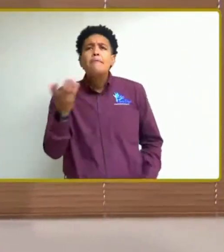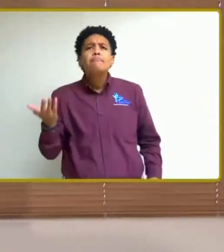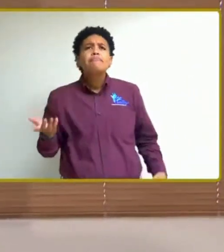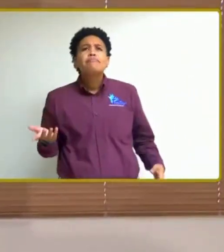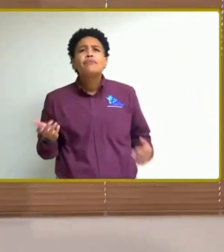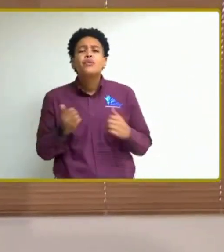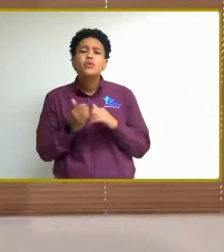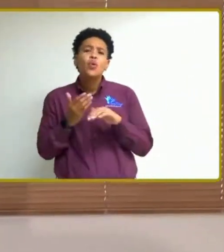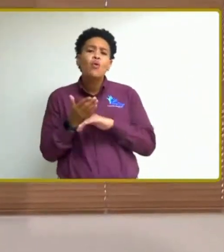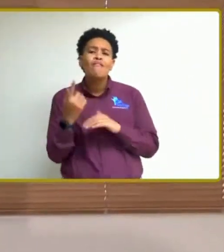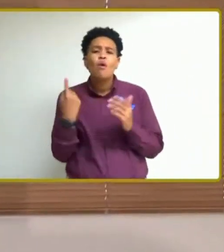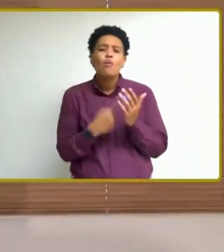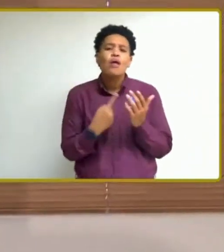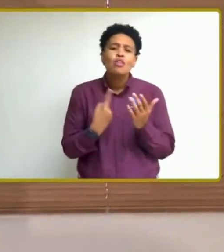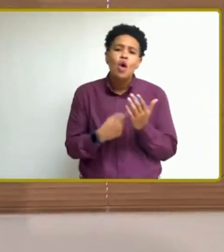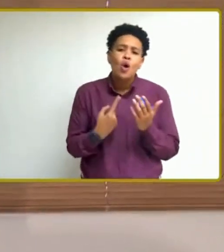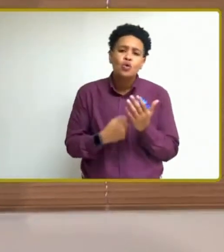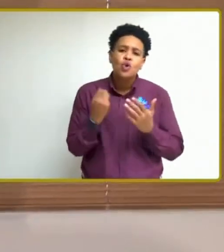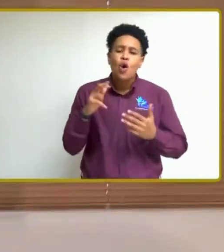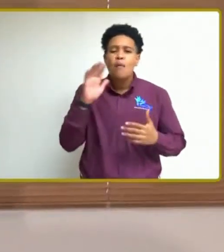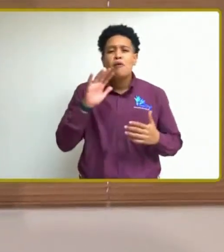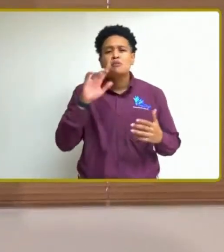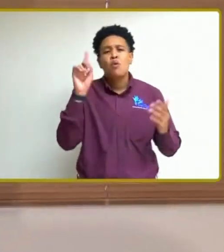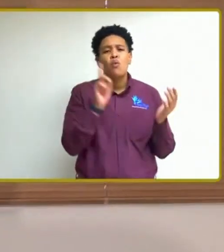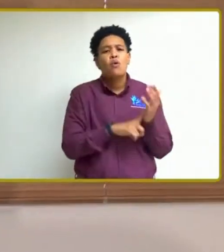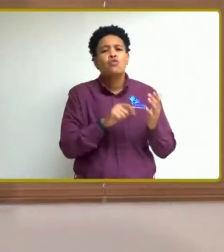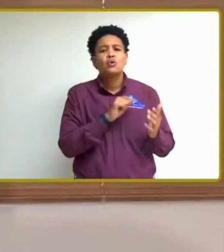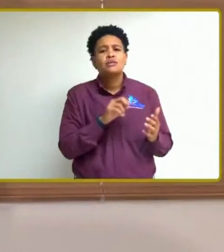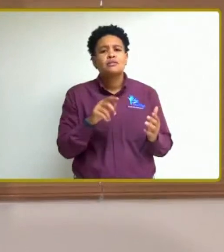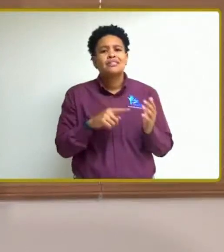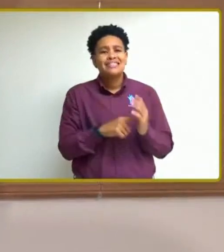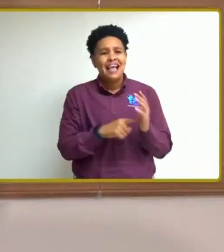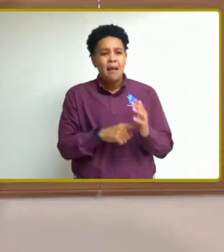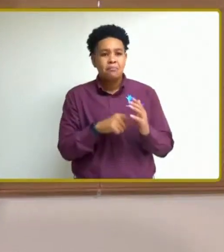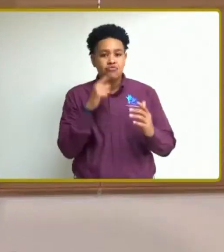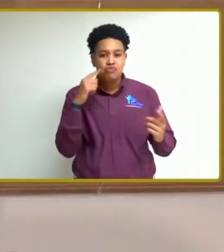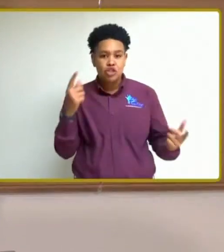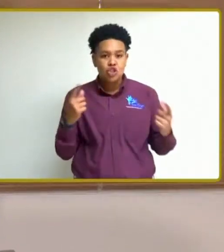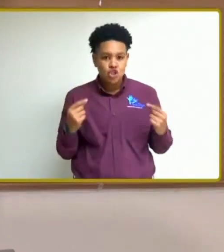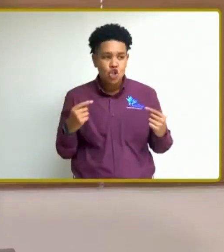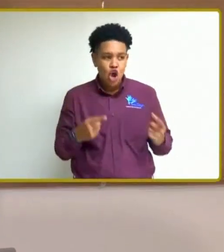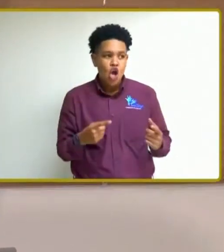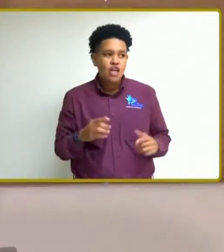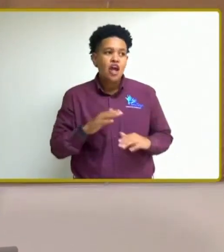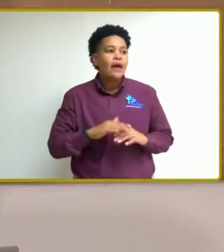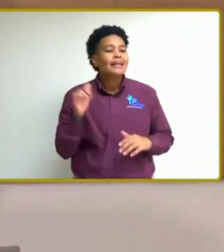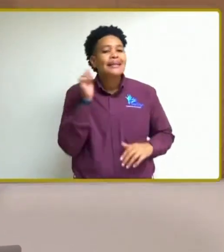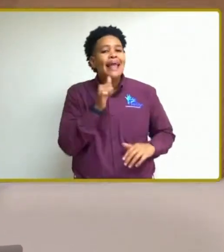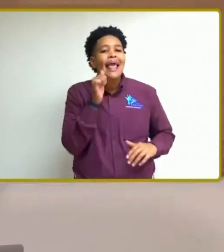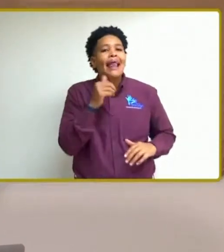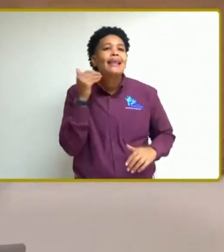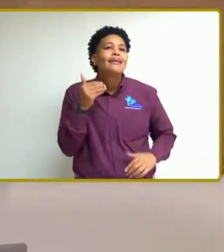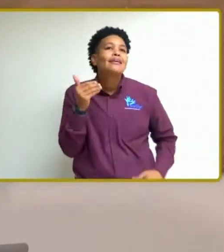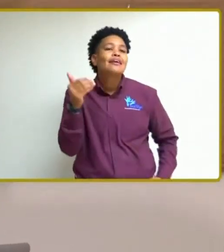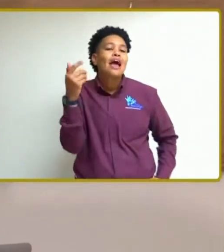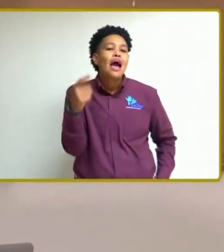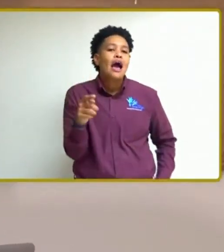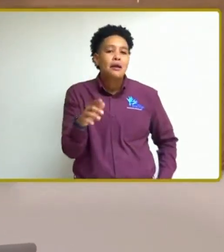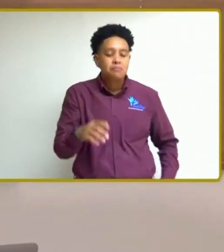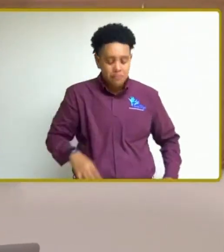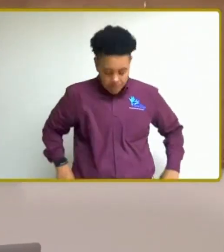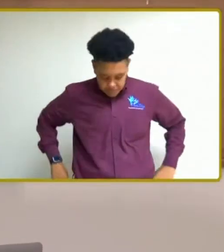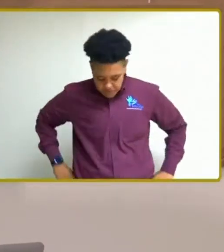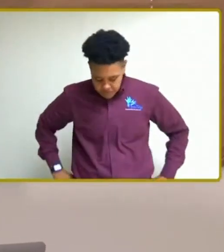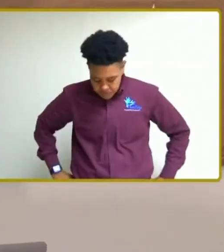with over 1,000 or approximately 1,000 samples being done on a daily basis.